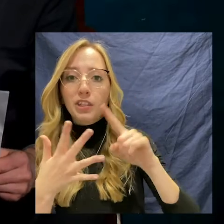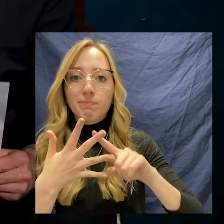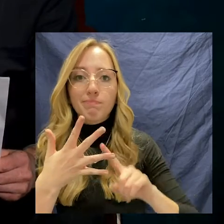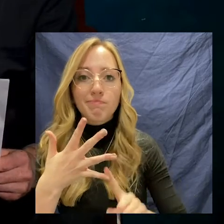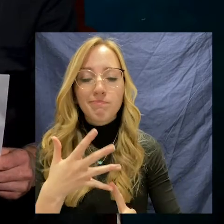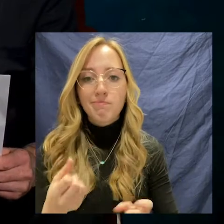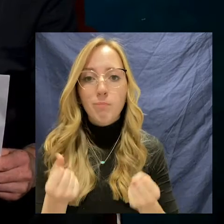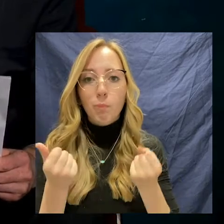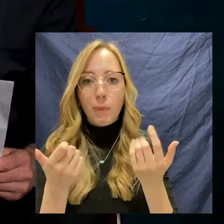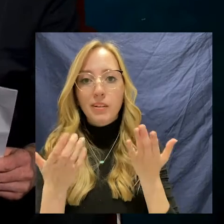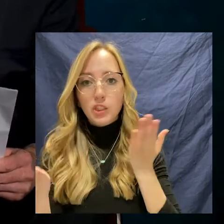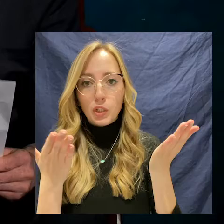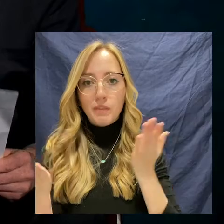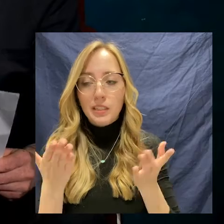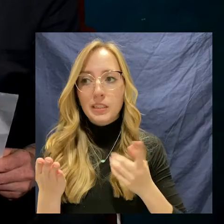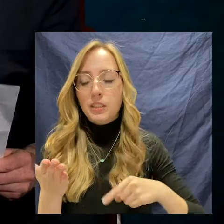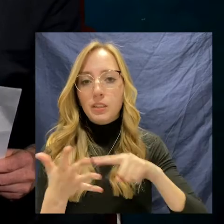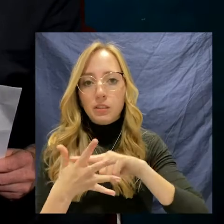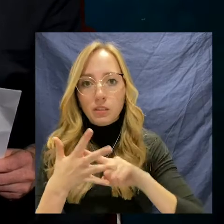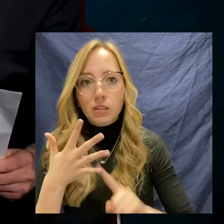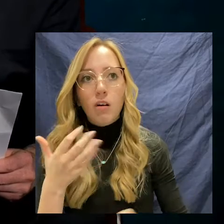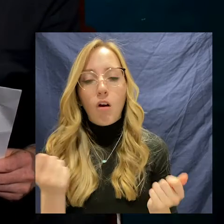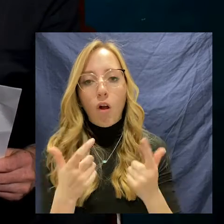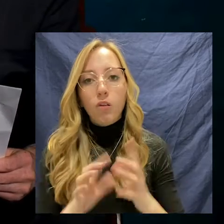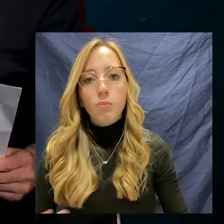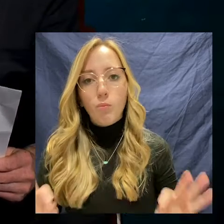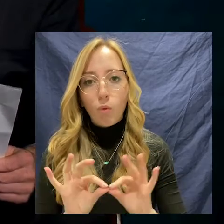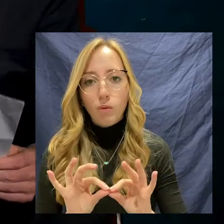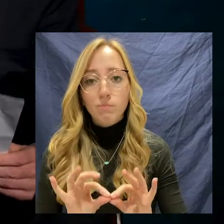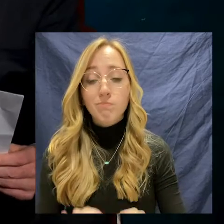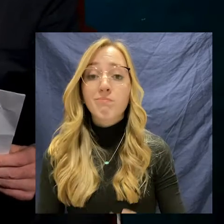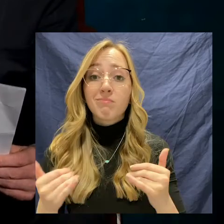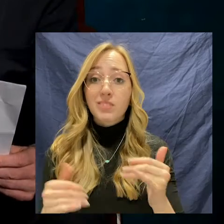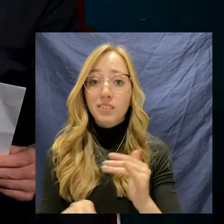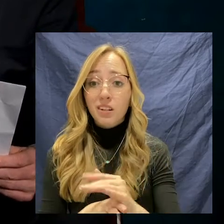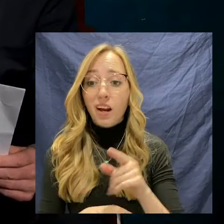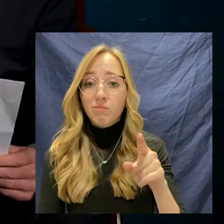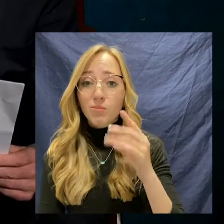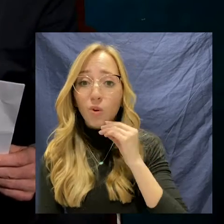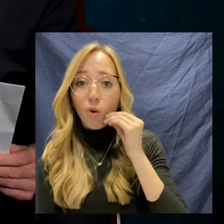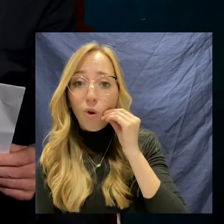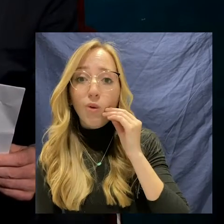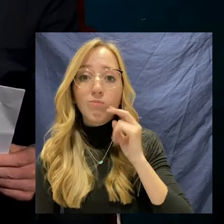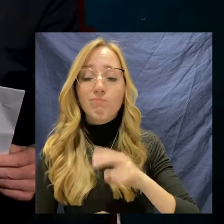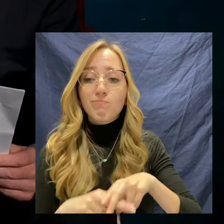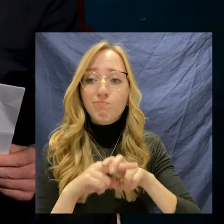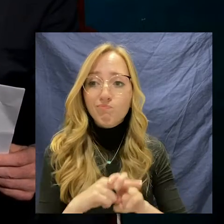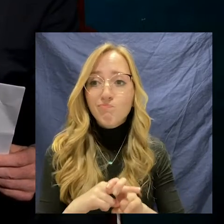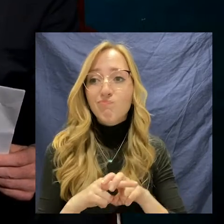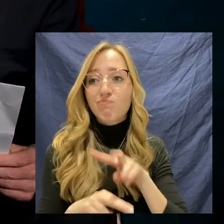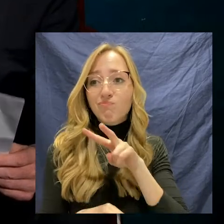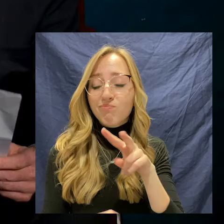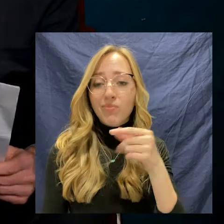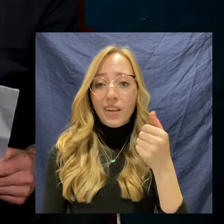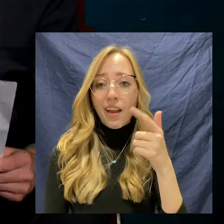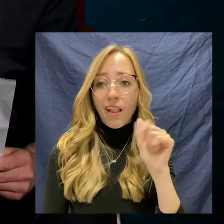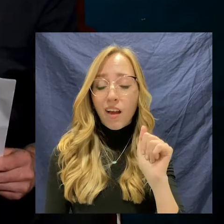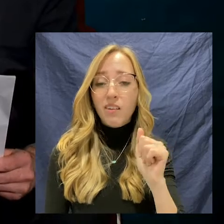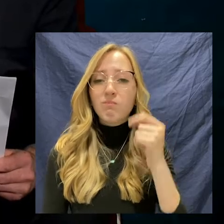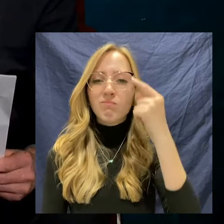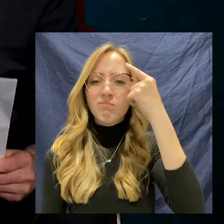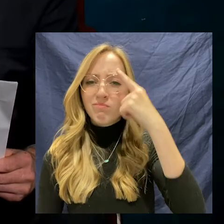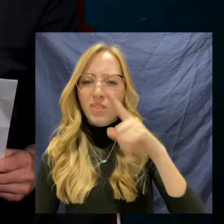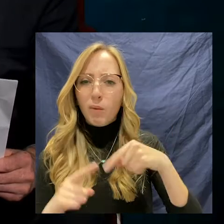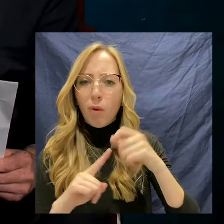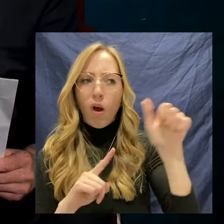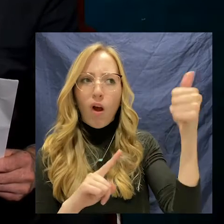So tonight, as you enjoy the annual gala from the comfort of your home, please think of those who may not have the comfort